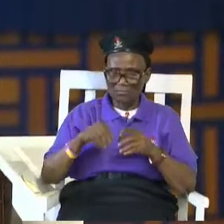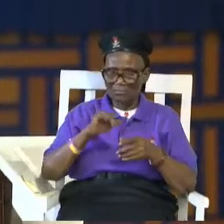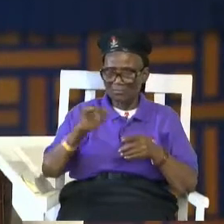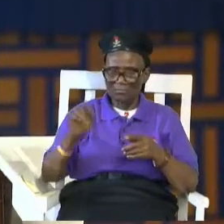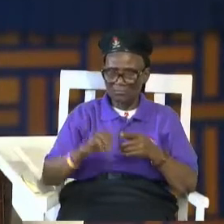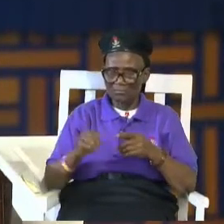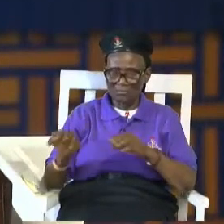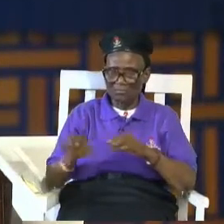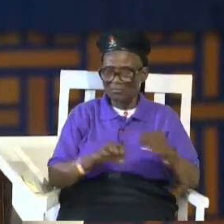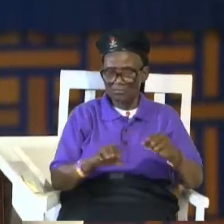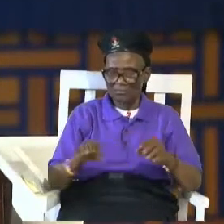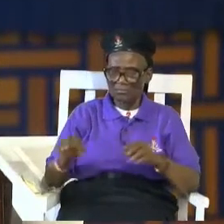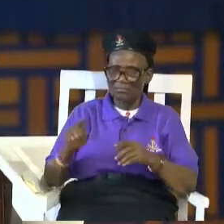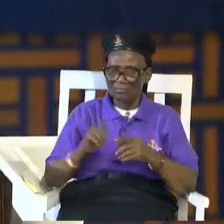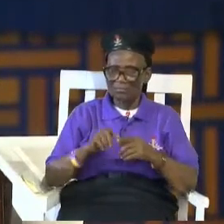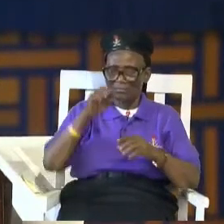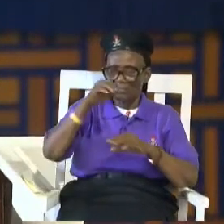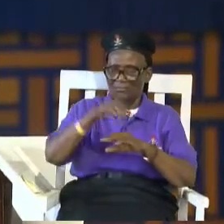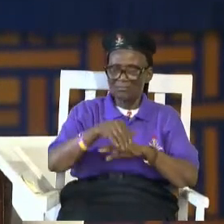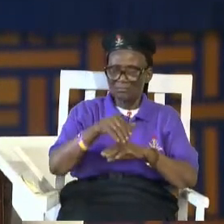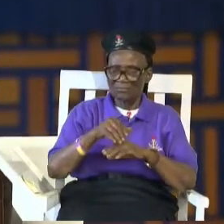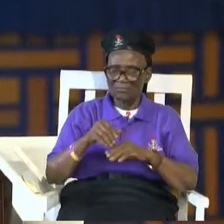tonight.